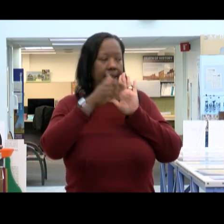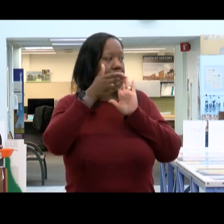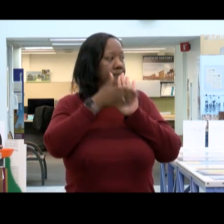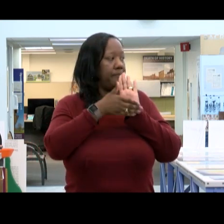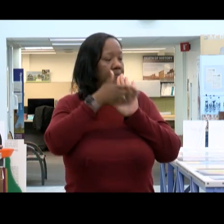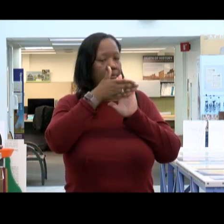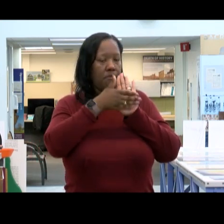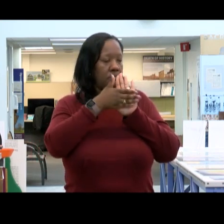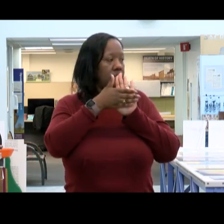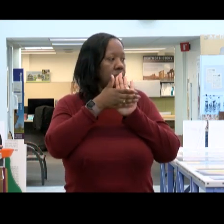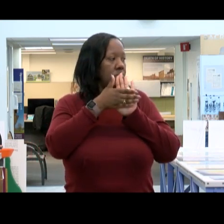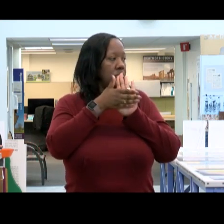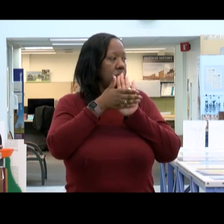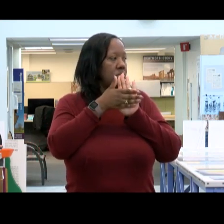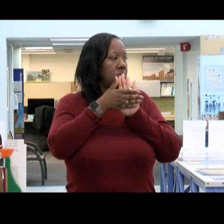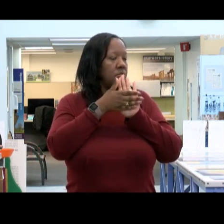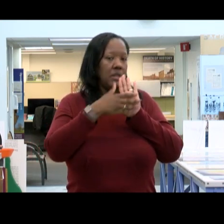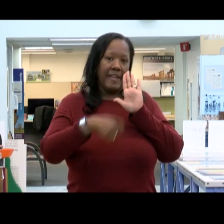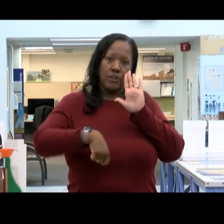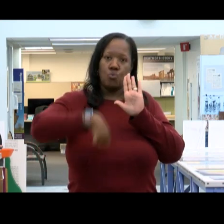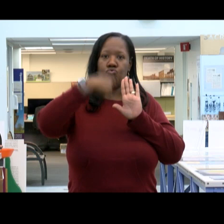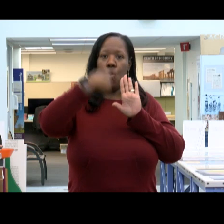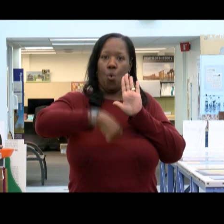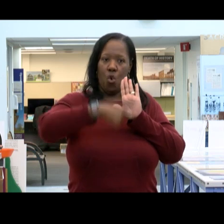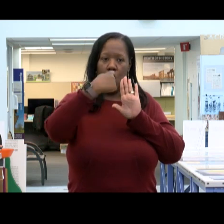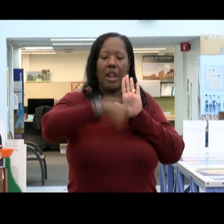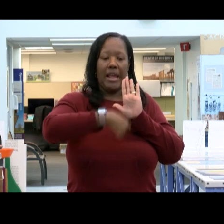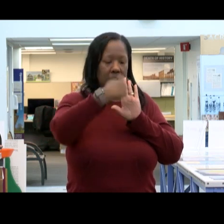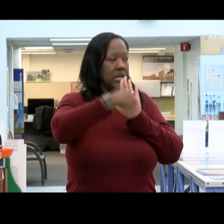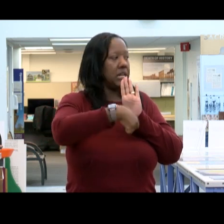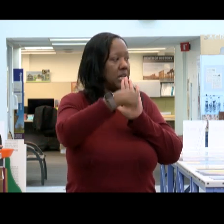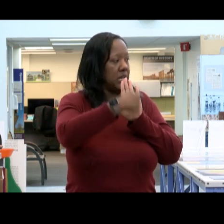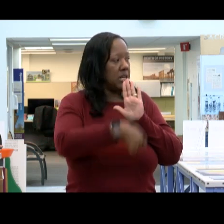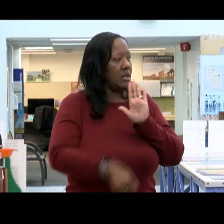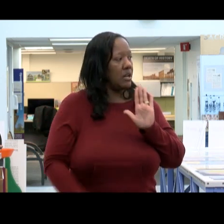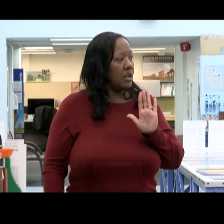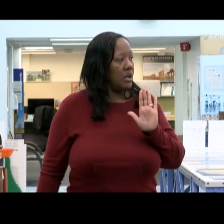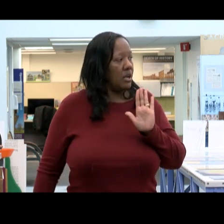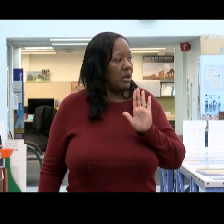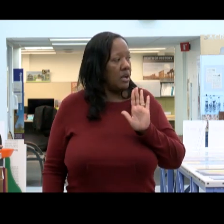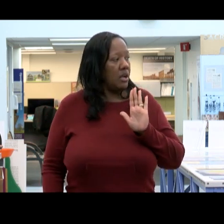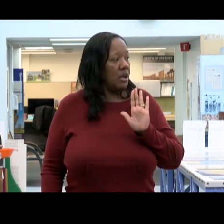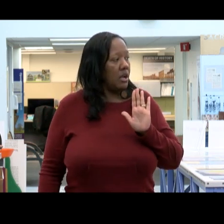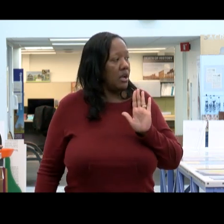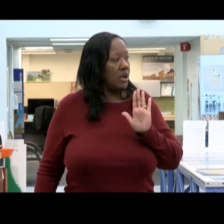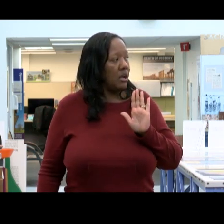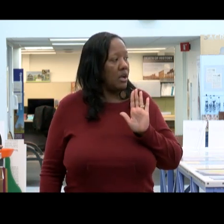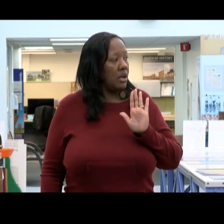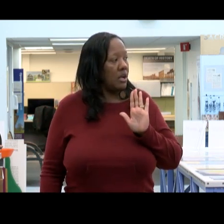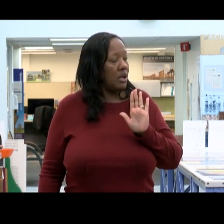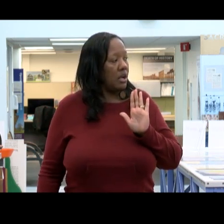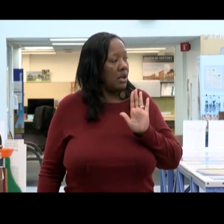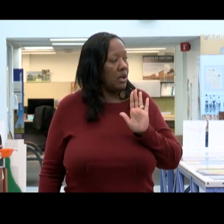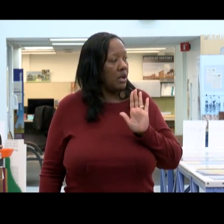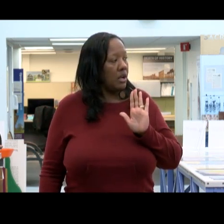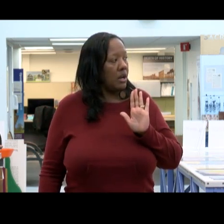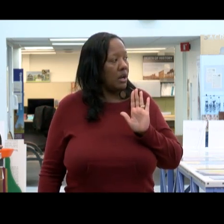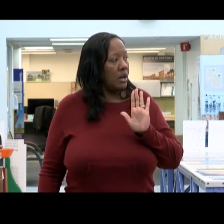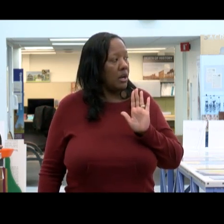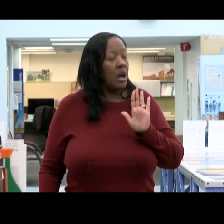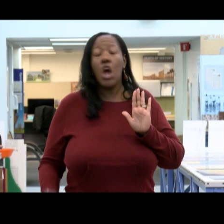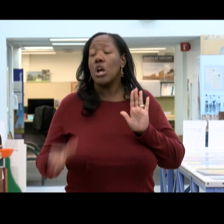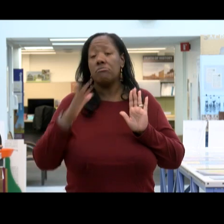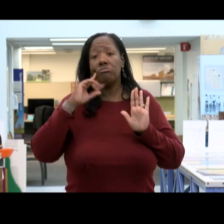position it, and then you can roll it. Now in the video, they're literally rolling it on, and reality is surfaces are